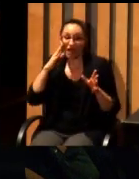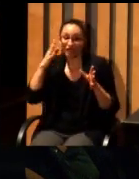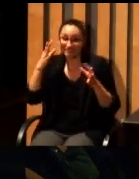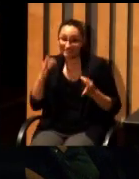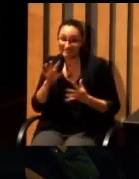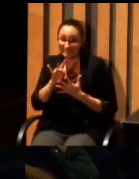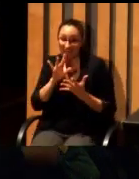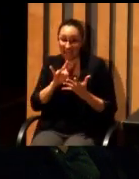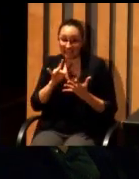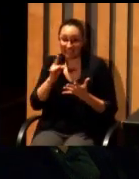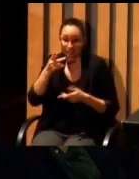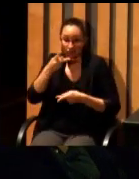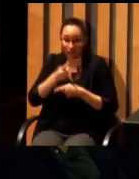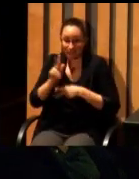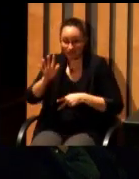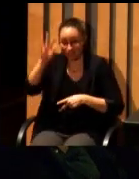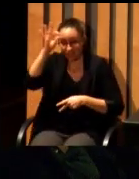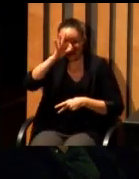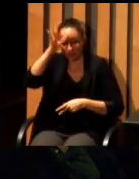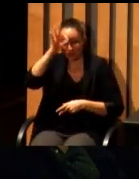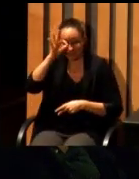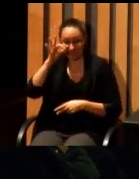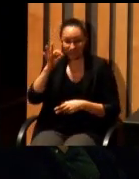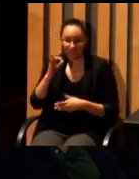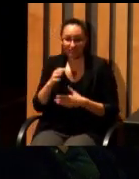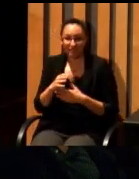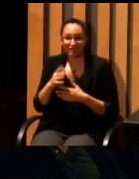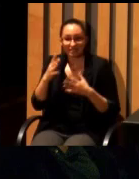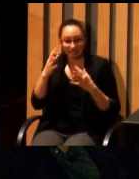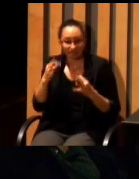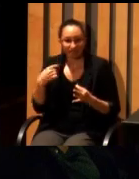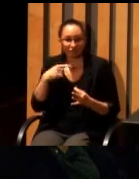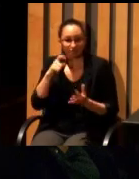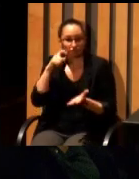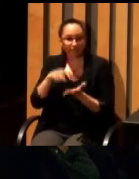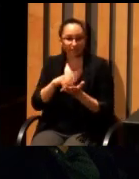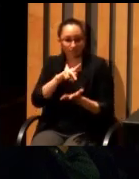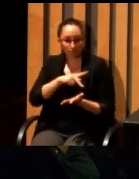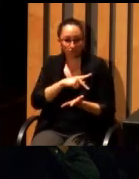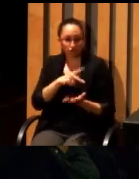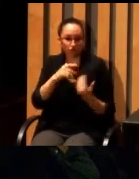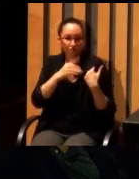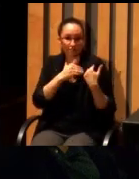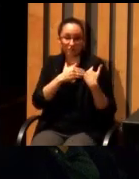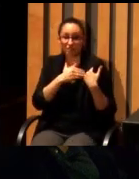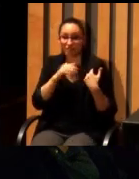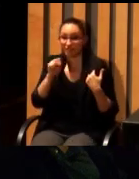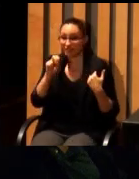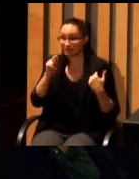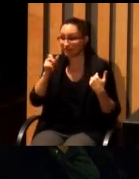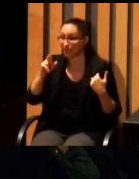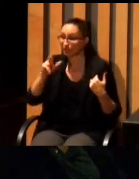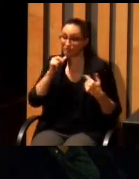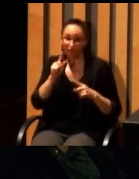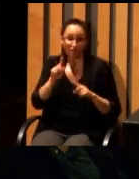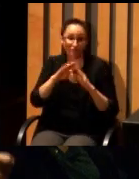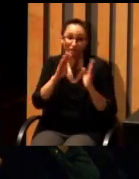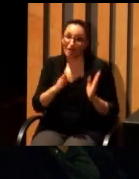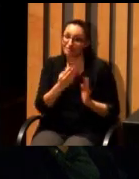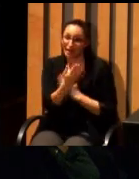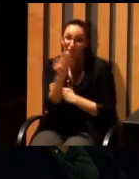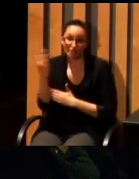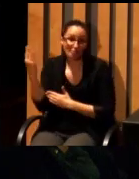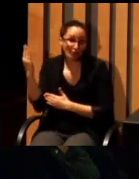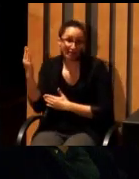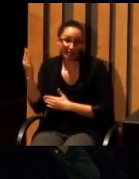to remain ignorant about it. So there is absolutely personal responsibility here. Dan Snyder is not there in people's bedrooms every morning when they choose to